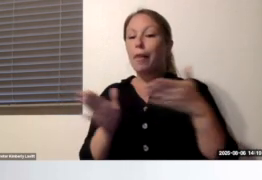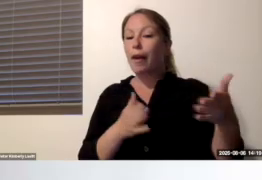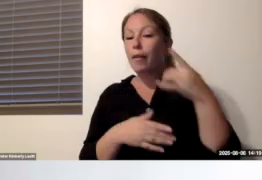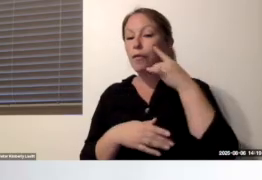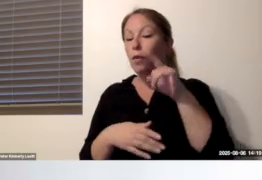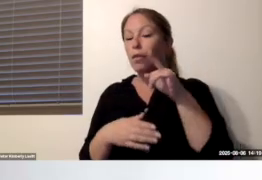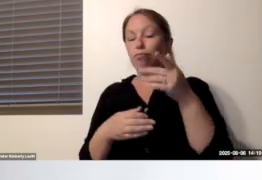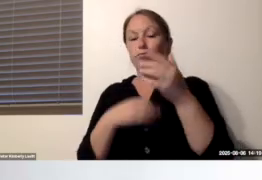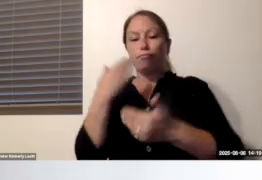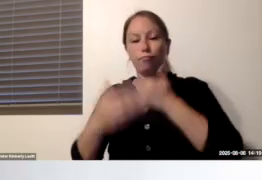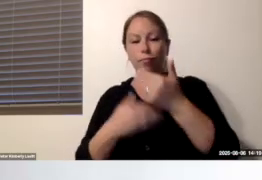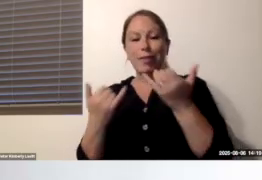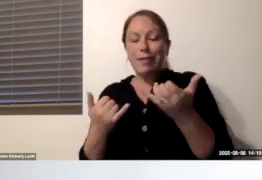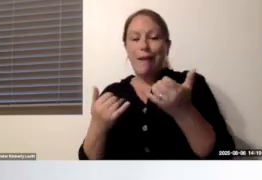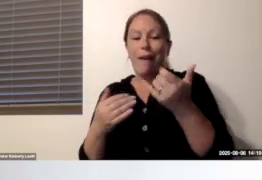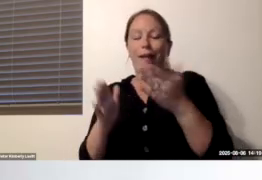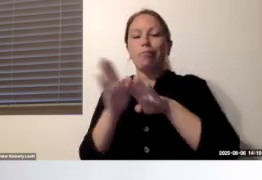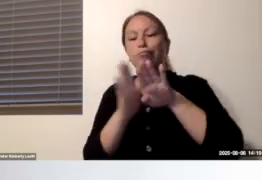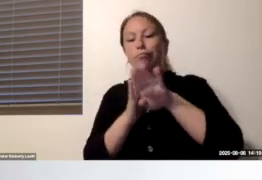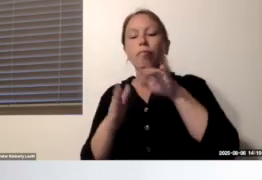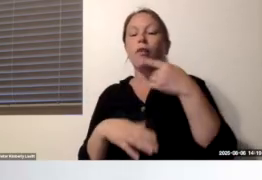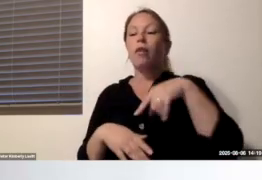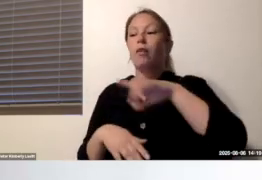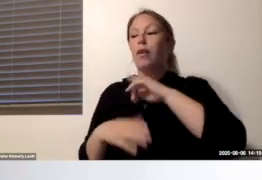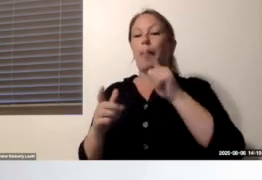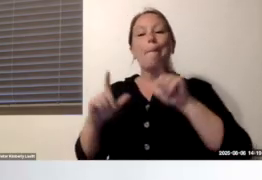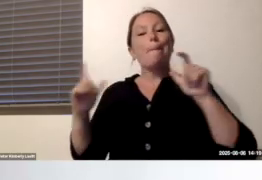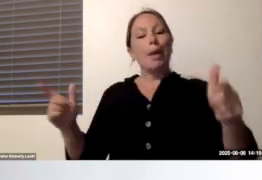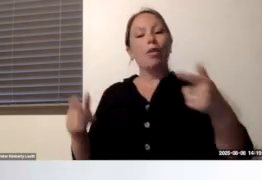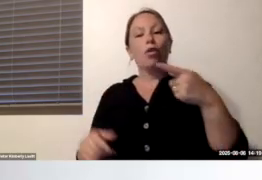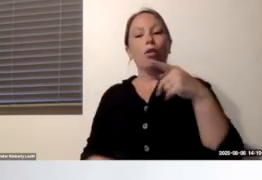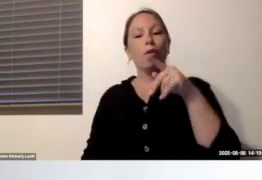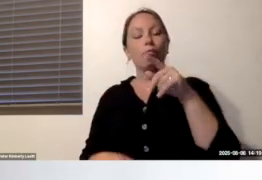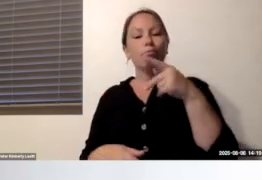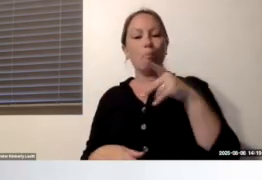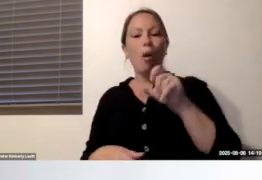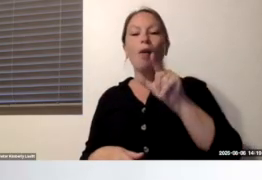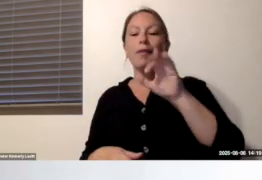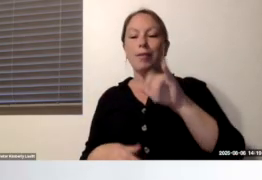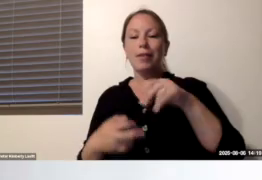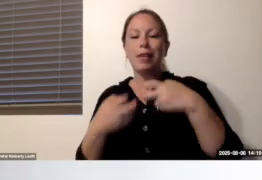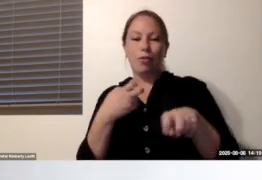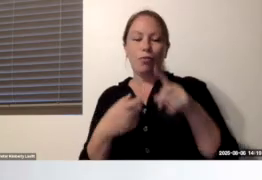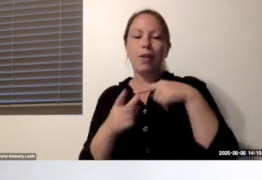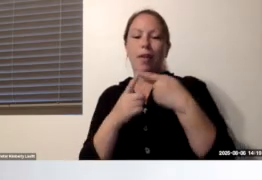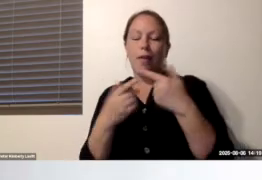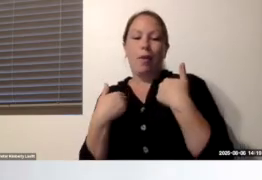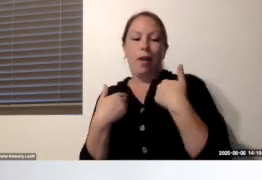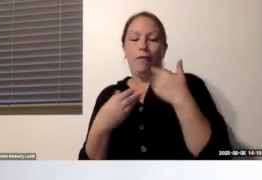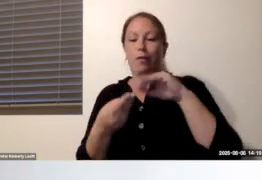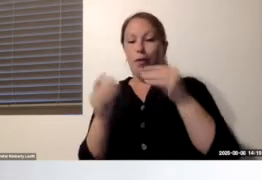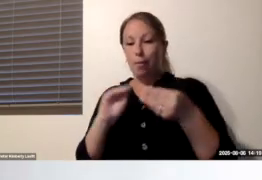through today and developing are some of the kind of bigger policy issues that we take to our board. And then throughout the year, we have a number